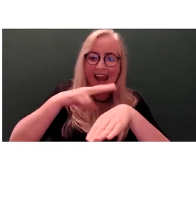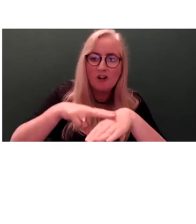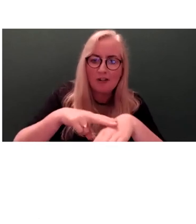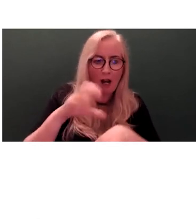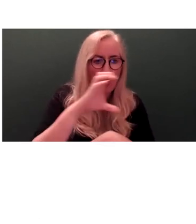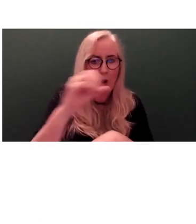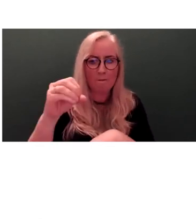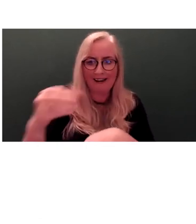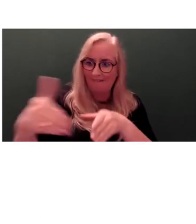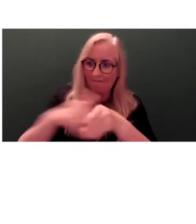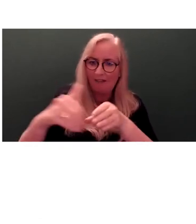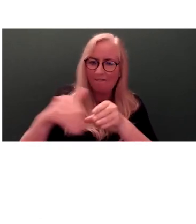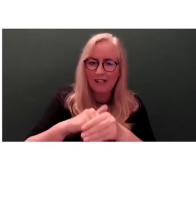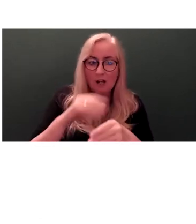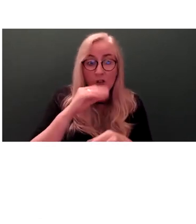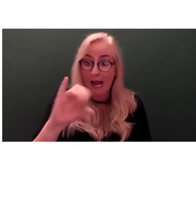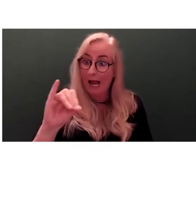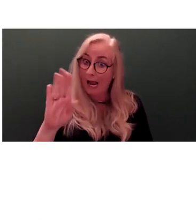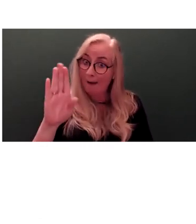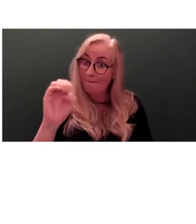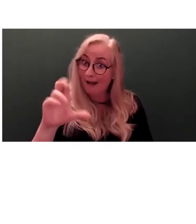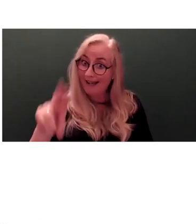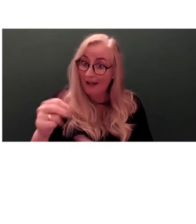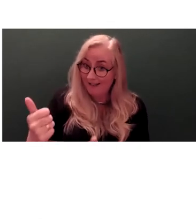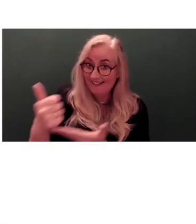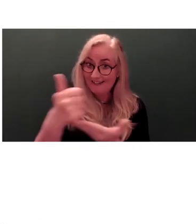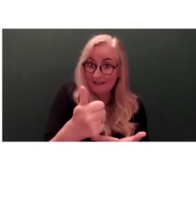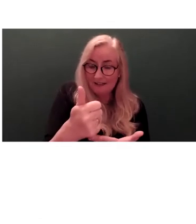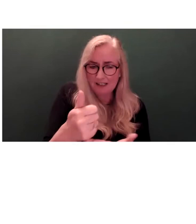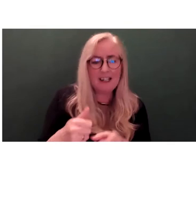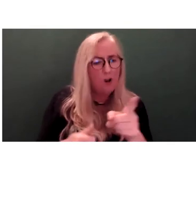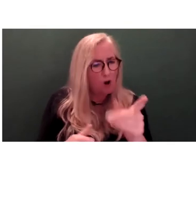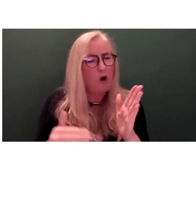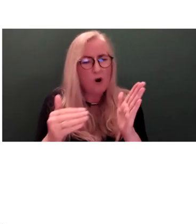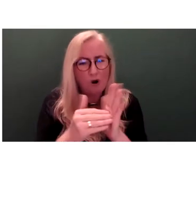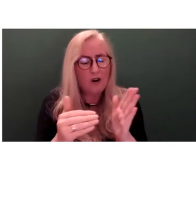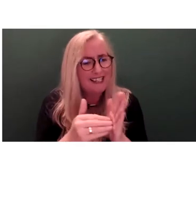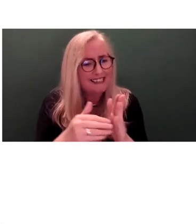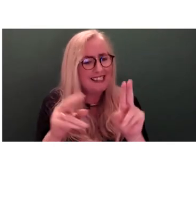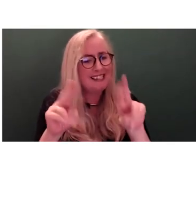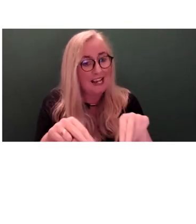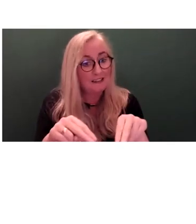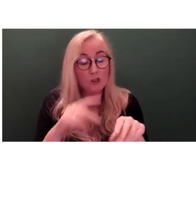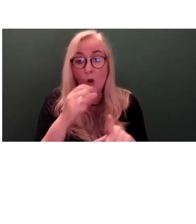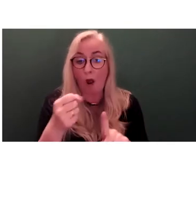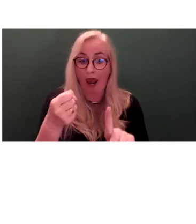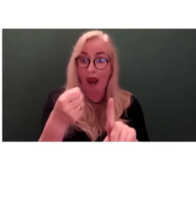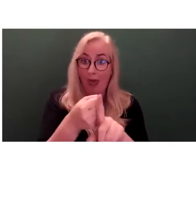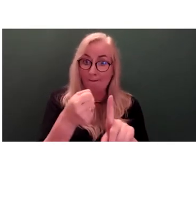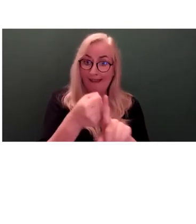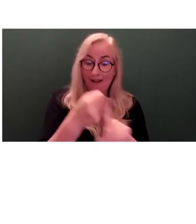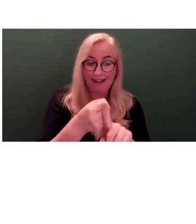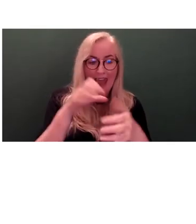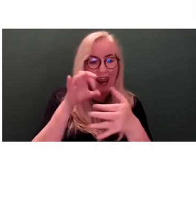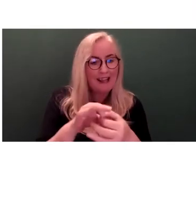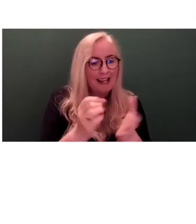board. Is there a role for IBEC in that regard? Yeah, there is. And I think it's actually, you know, first of all, in the lobbying around the issues in